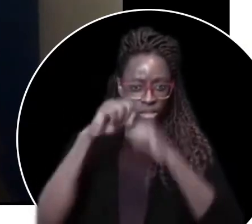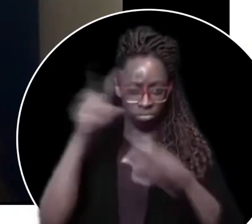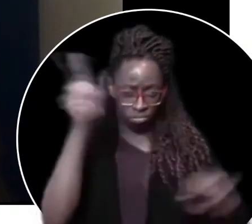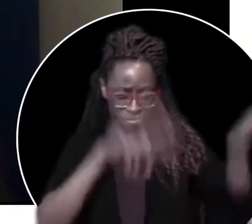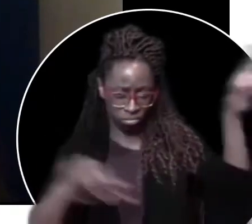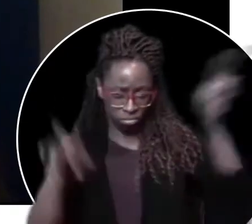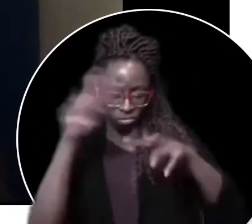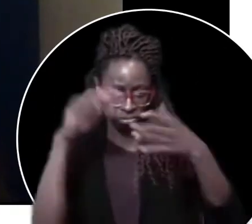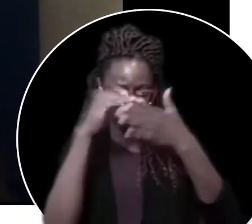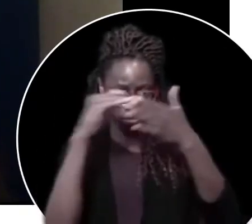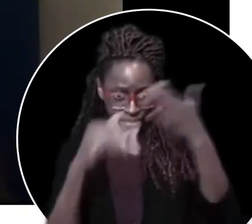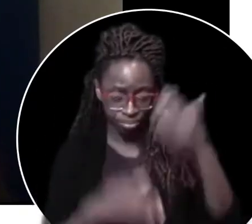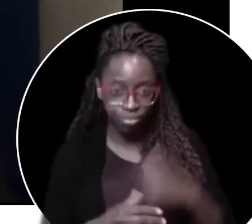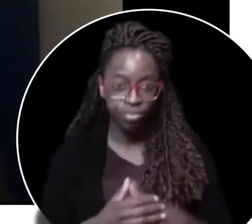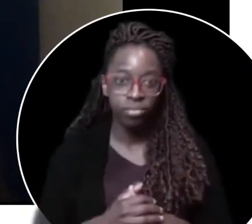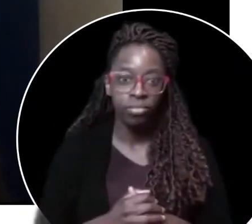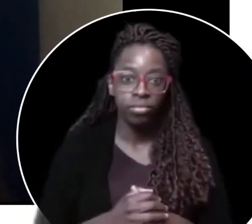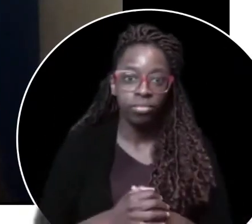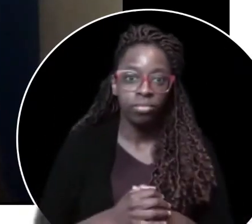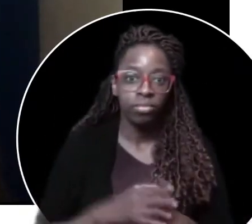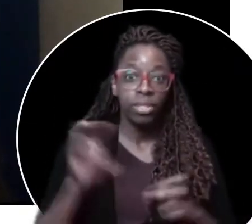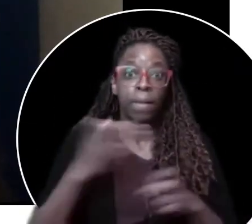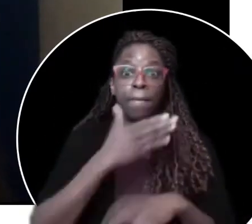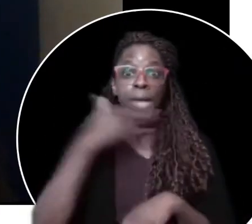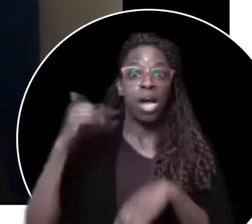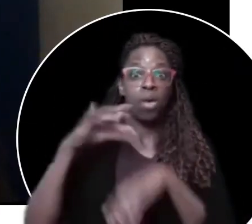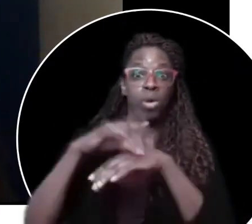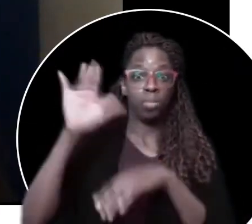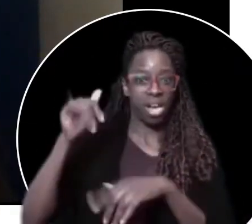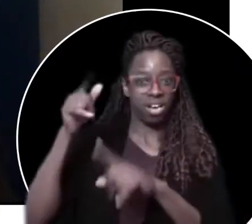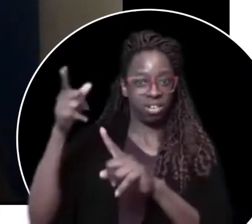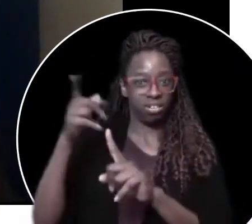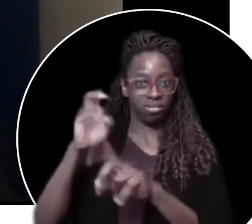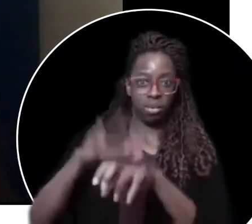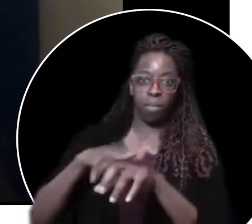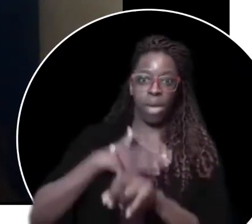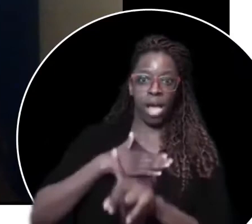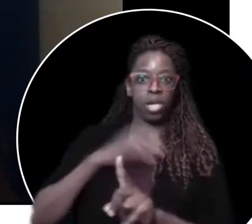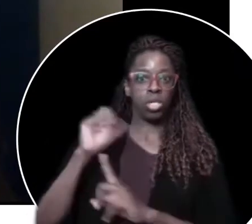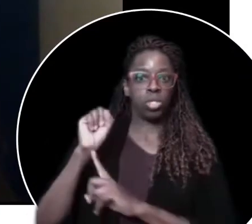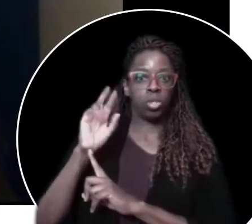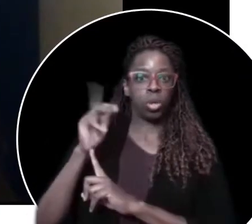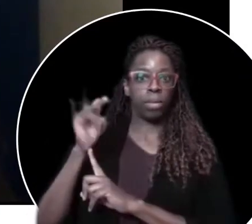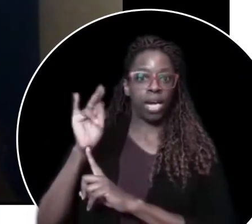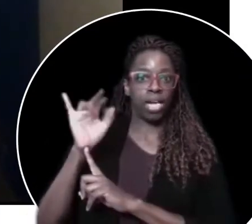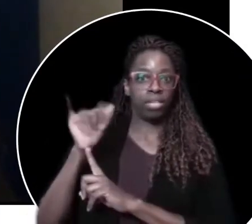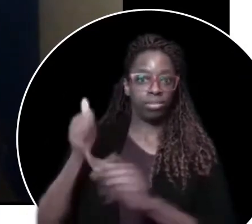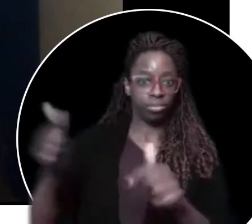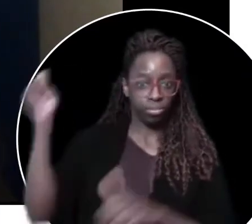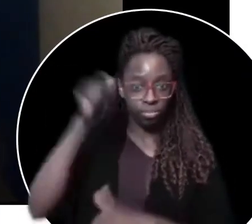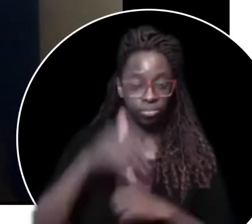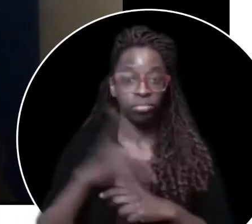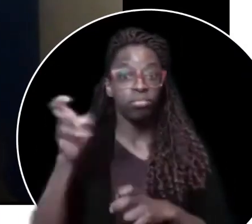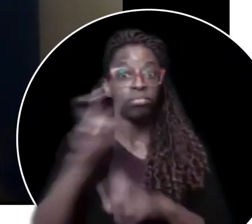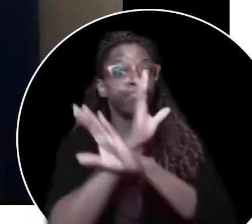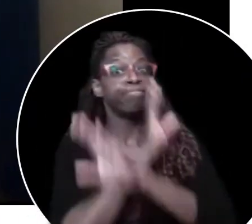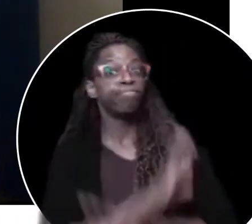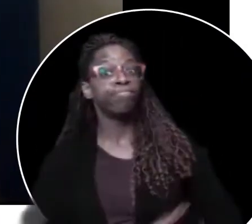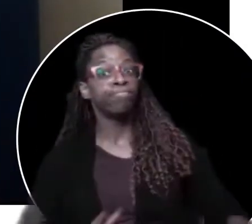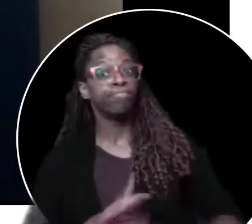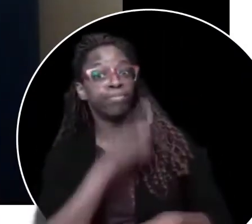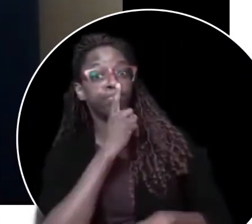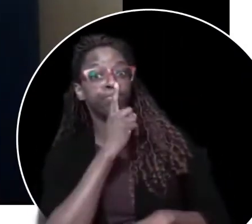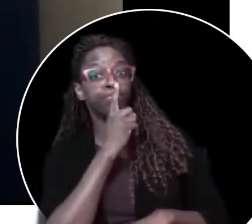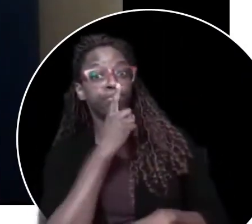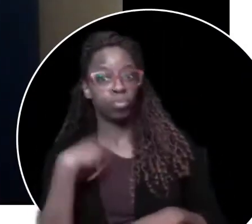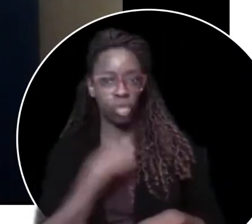my writing and through my teaching. And given the state of this nation and of our world, where we sit listening